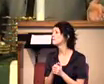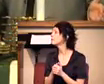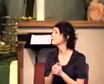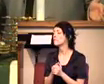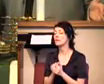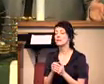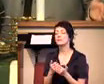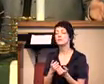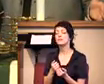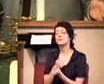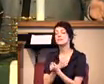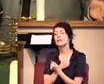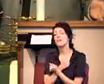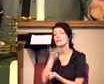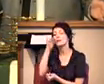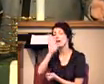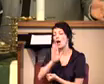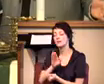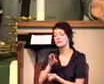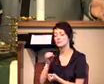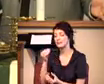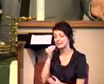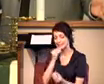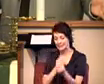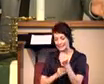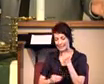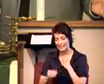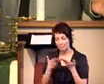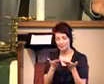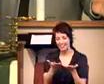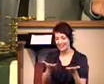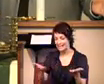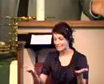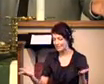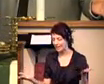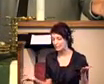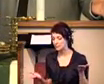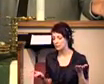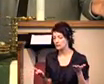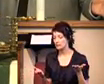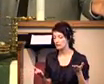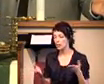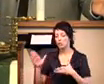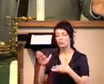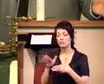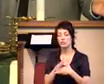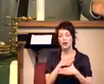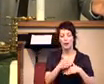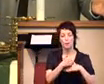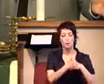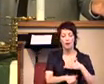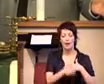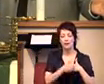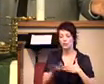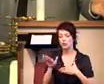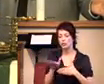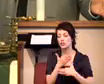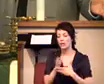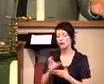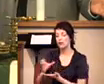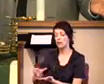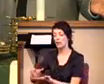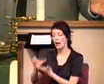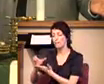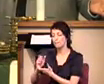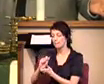Loving God, as we take in this meal, as we have shared the bread and the cup, we ask that you transform it to what